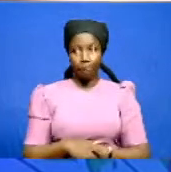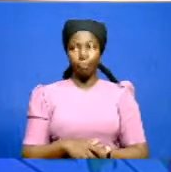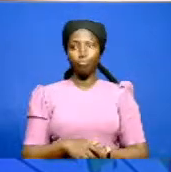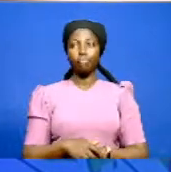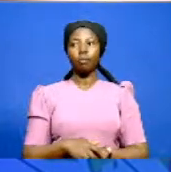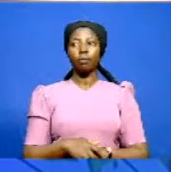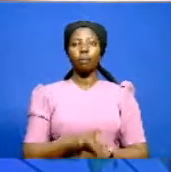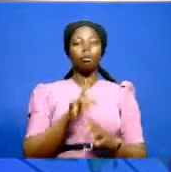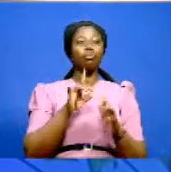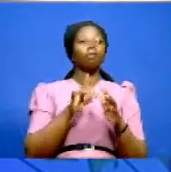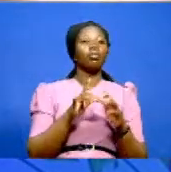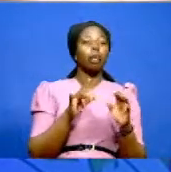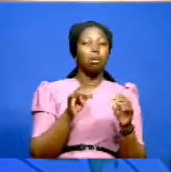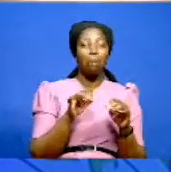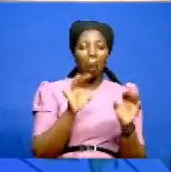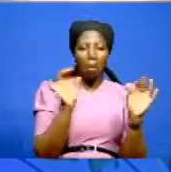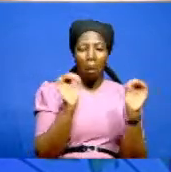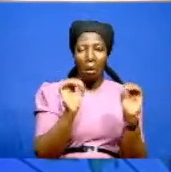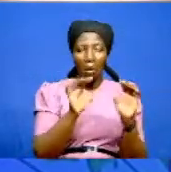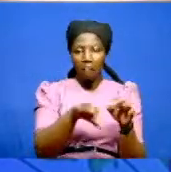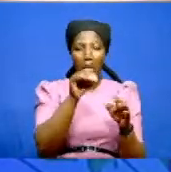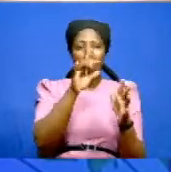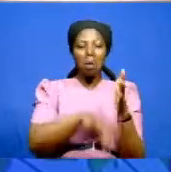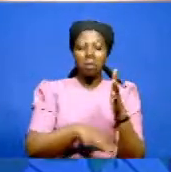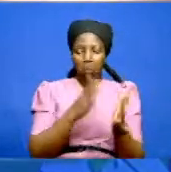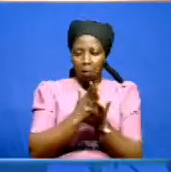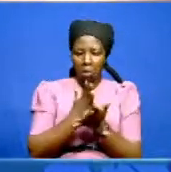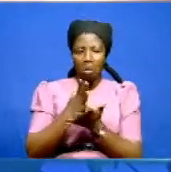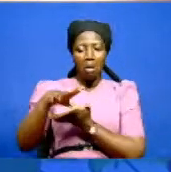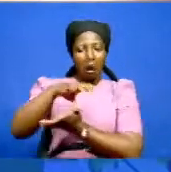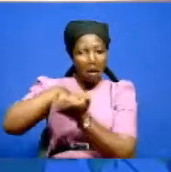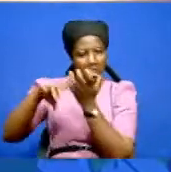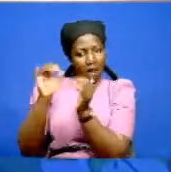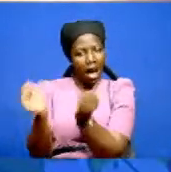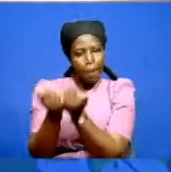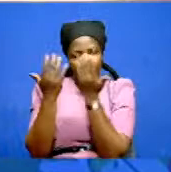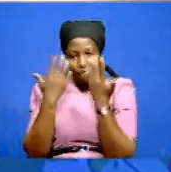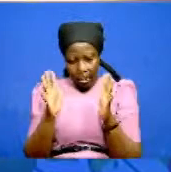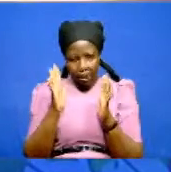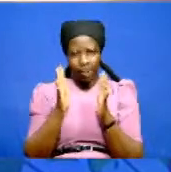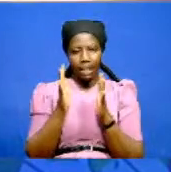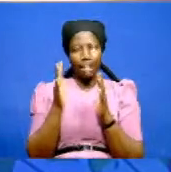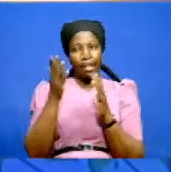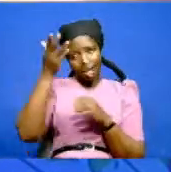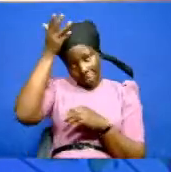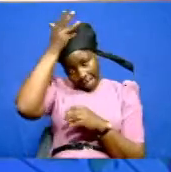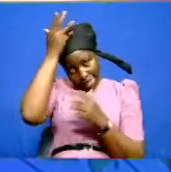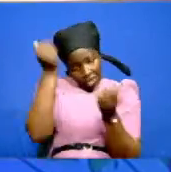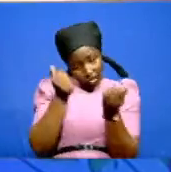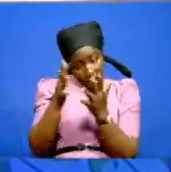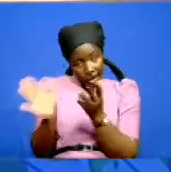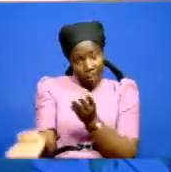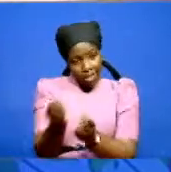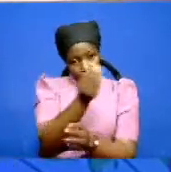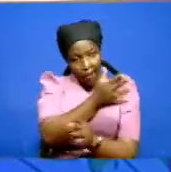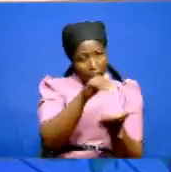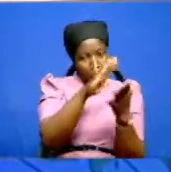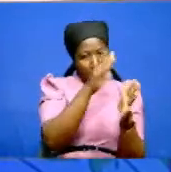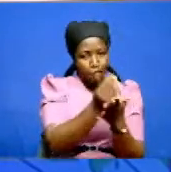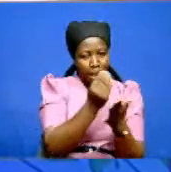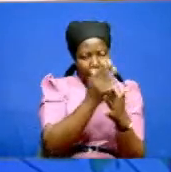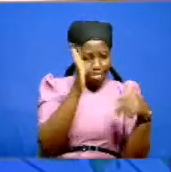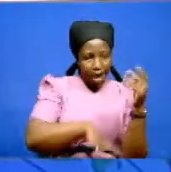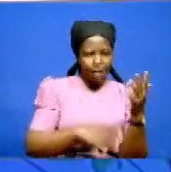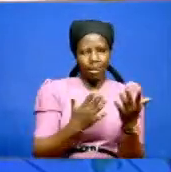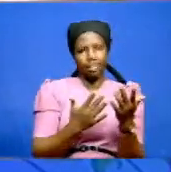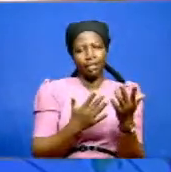he realized, because of the confusion, the taxi driver had actually given him more money than he had given